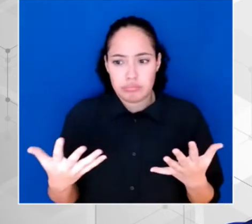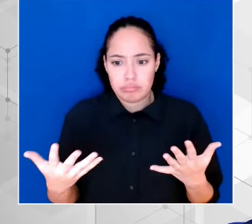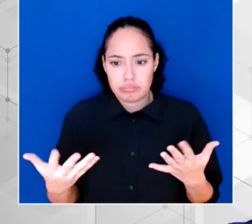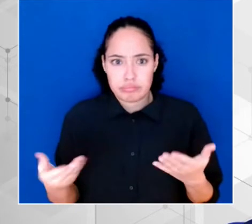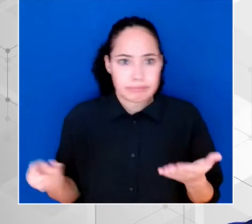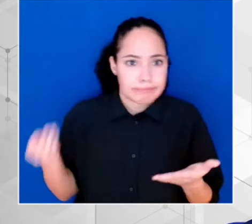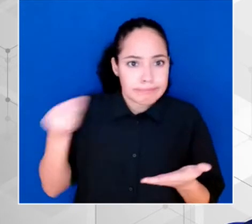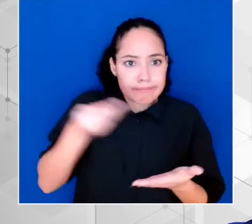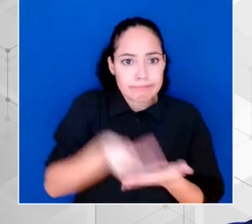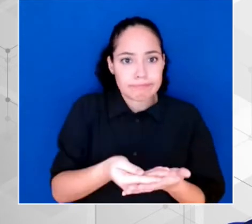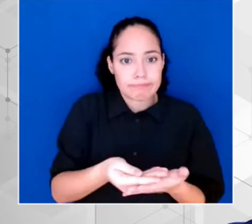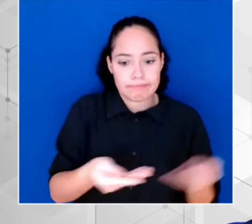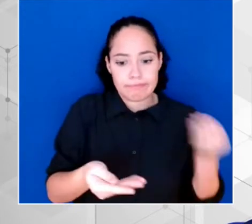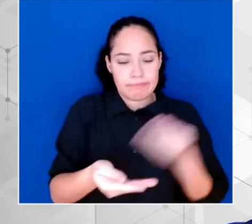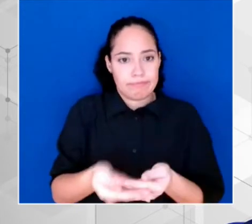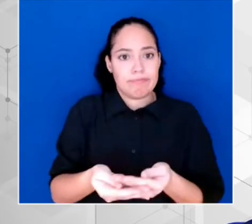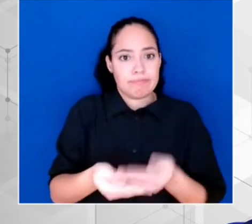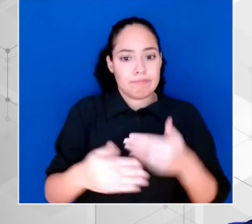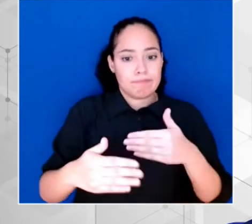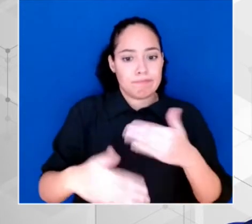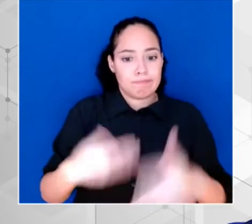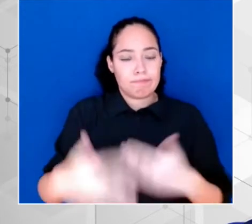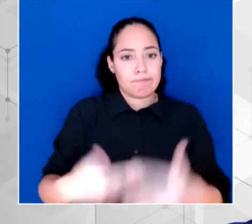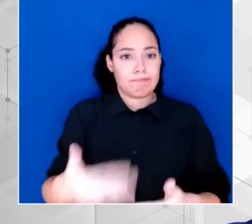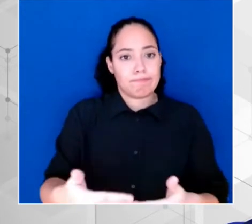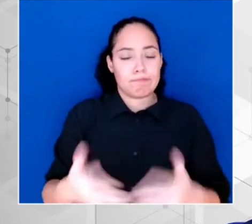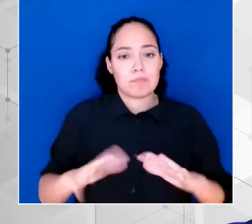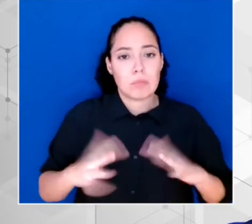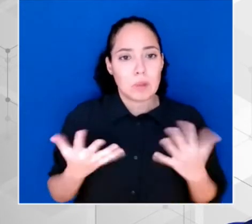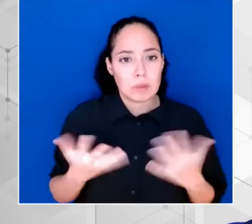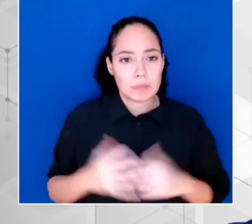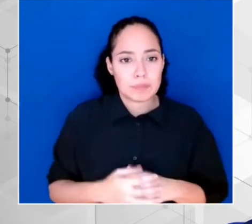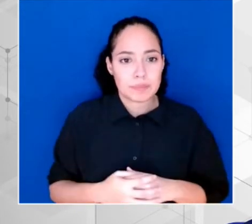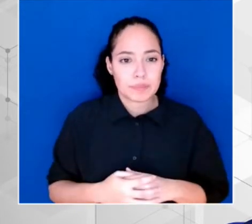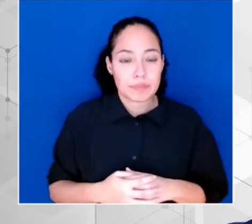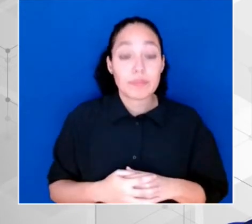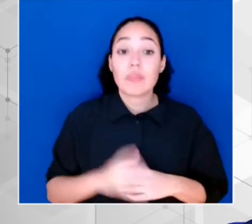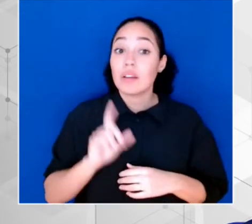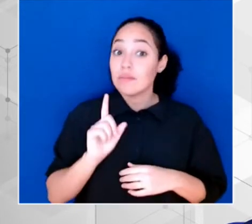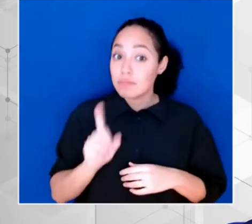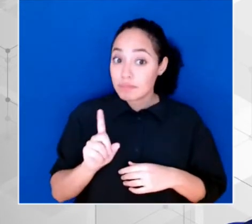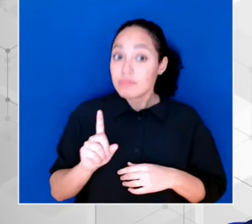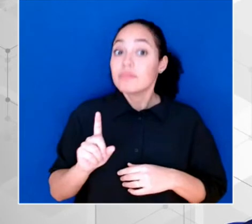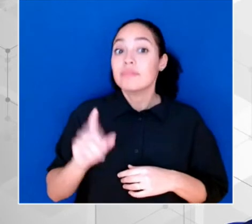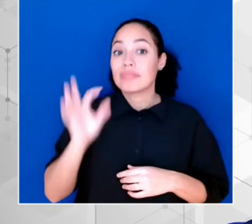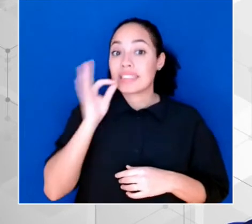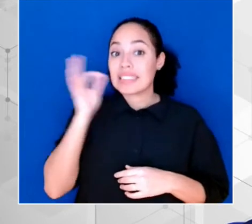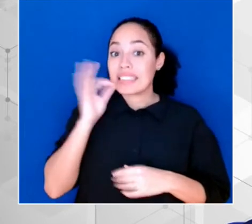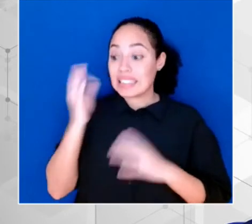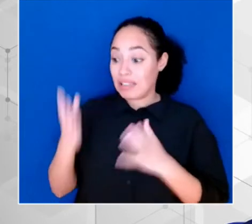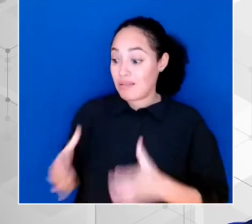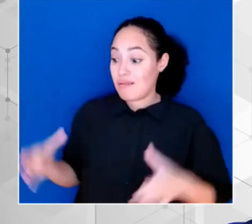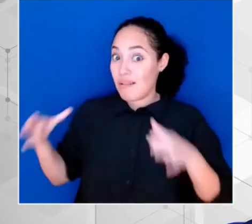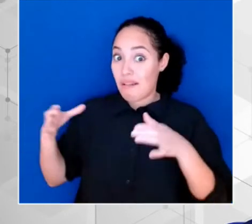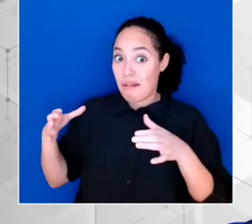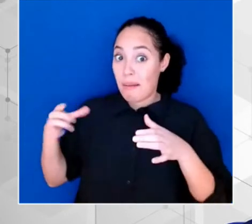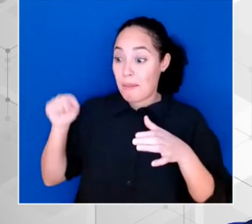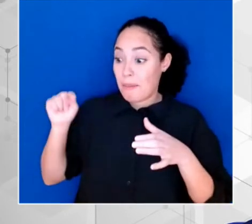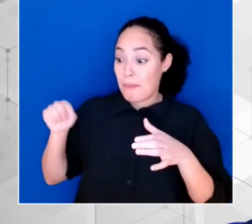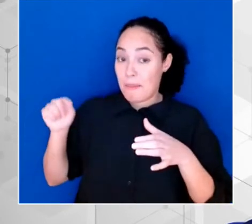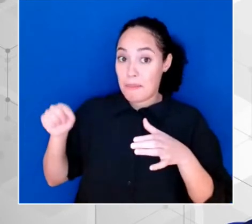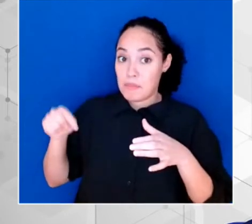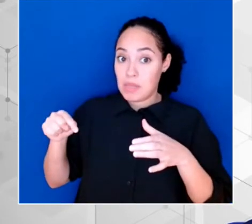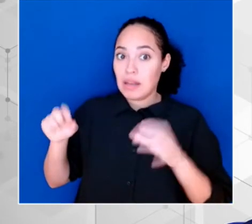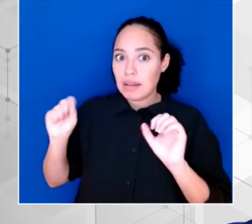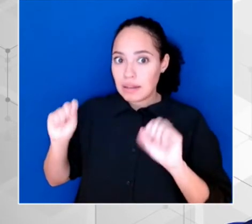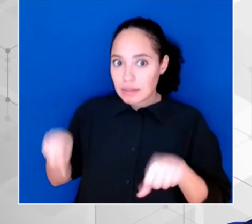in GitHub, you can take the power of GitHub Actions to automate the test